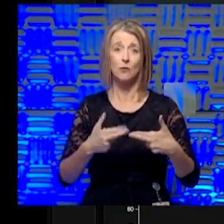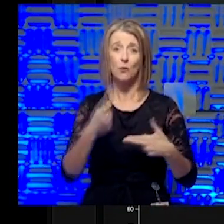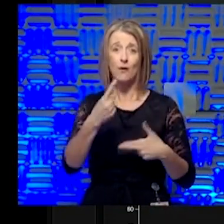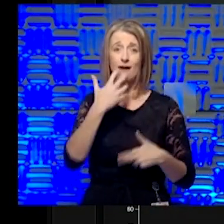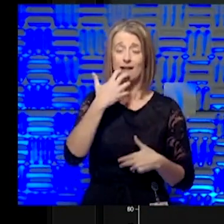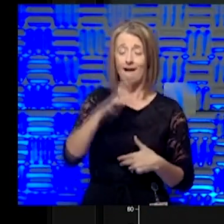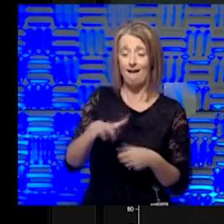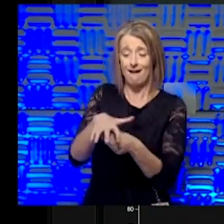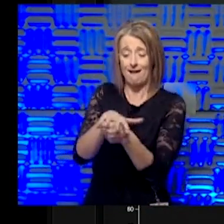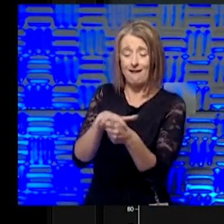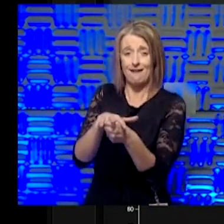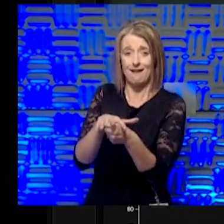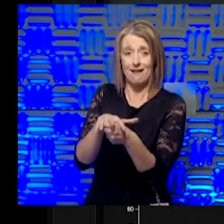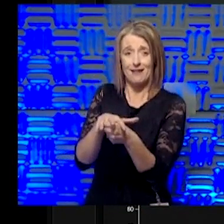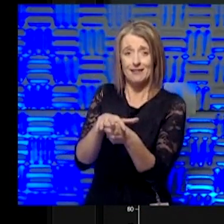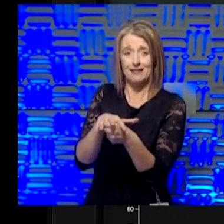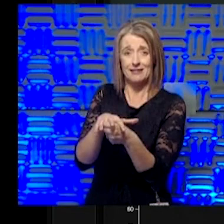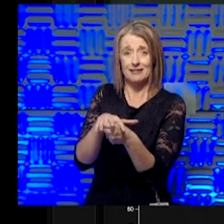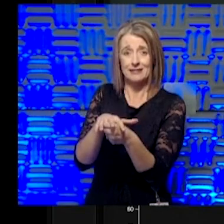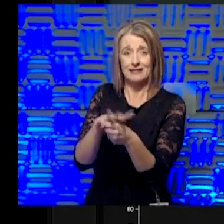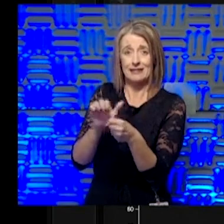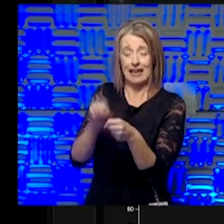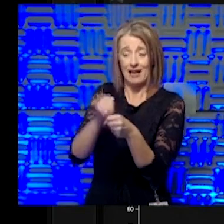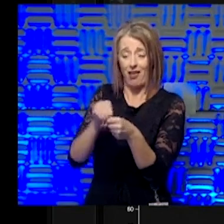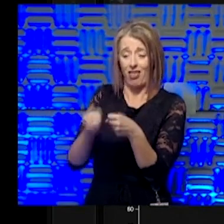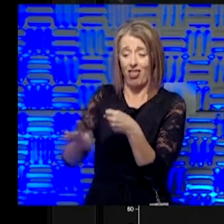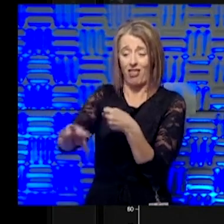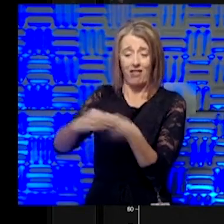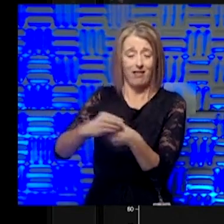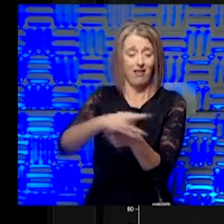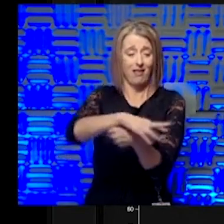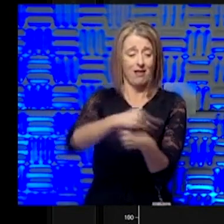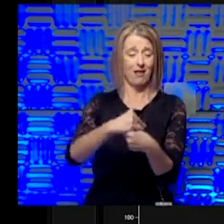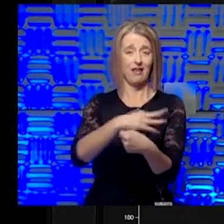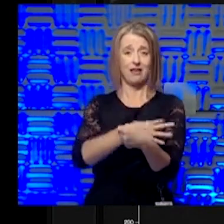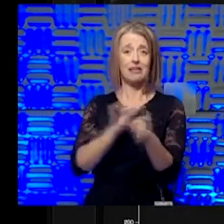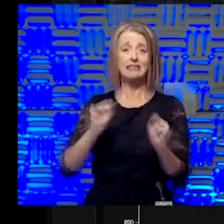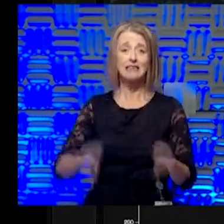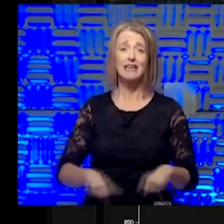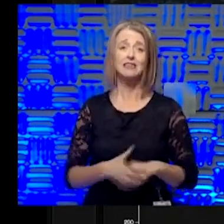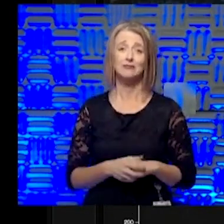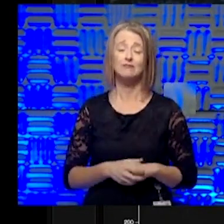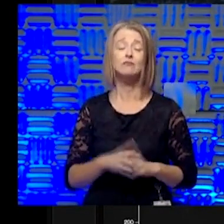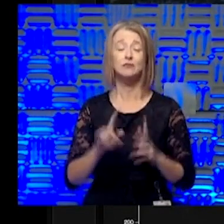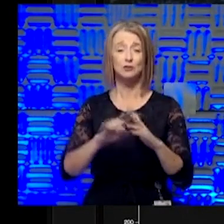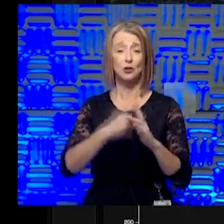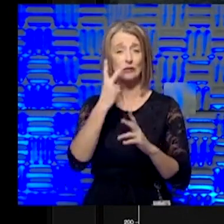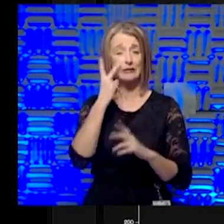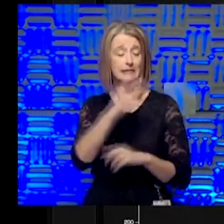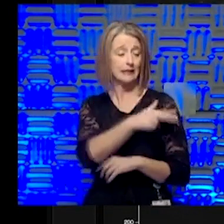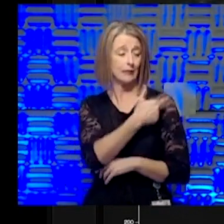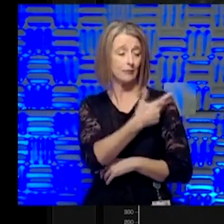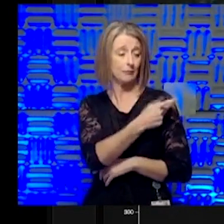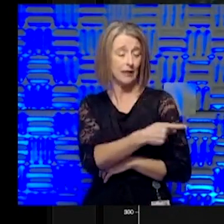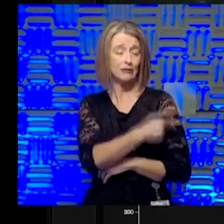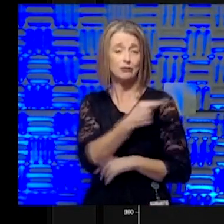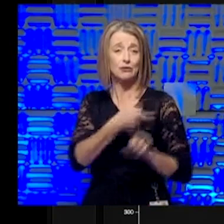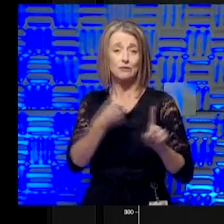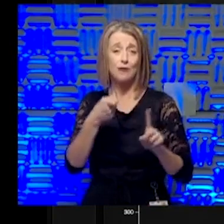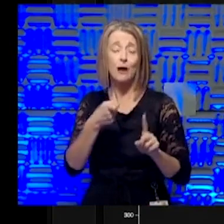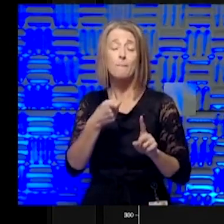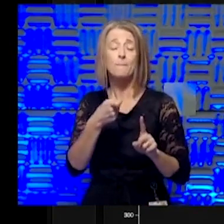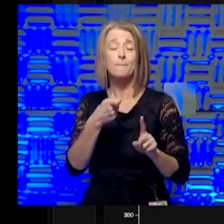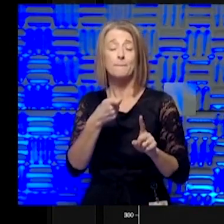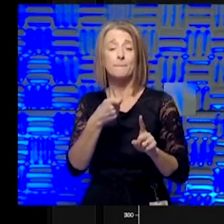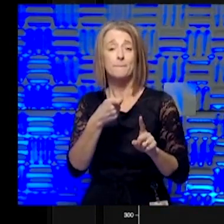hotspot can end up disseminating to many different areas. We're already starting to see patients be hospitalized from Lake of the Ozarks. We know